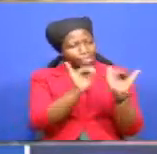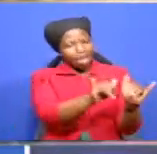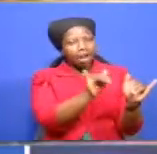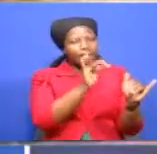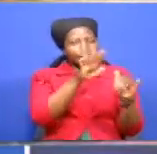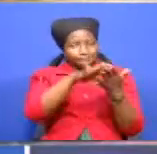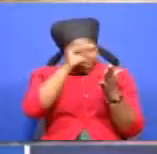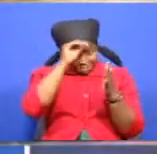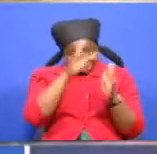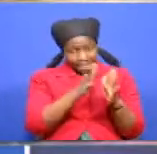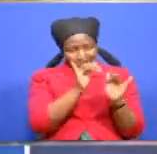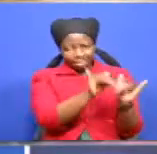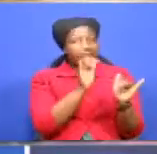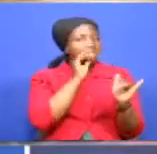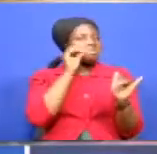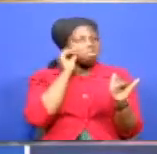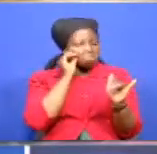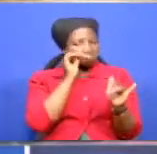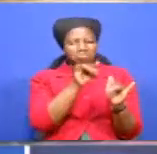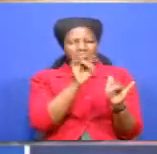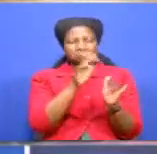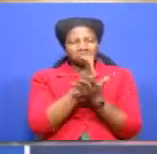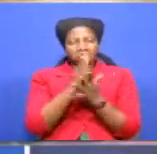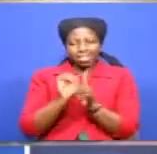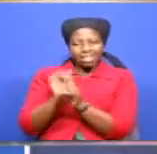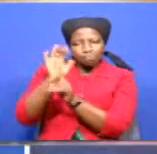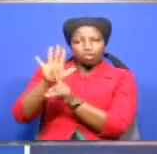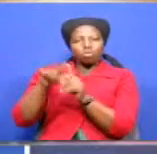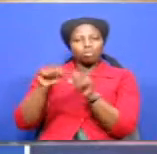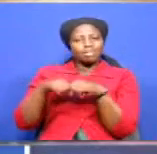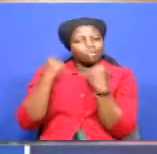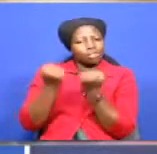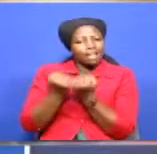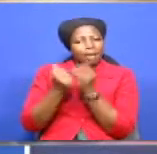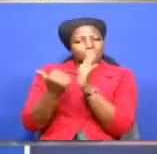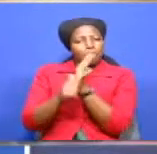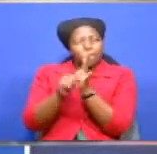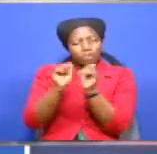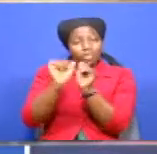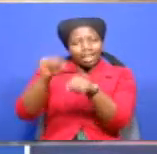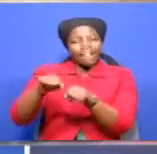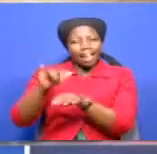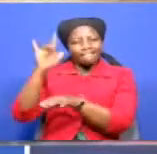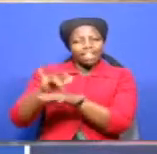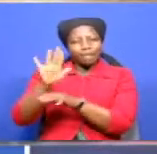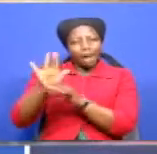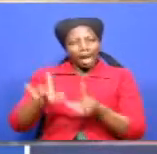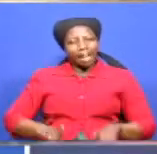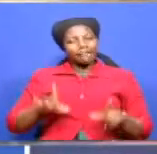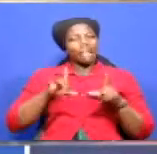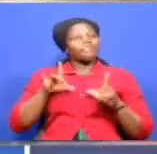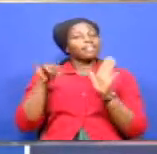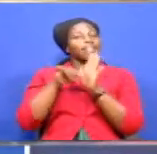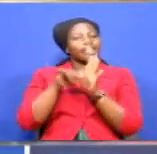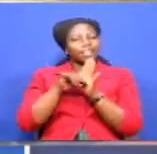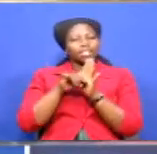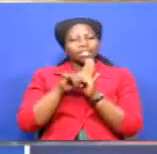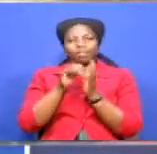have predisposed them to societal ills that could have negative effects on their lives. Jackie Wambiru tells us